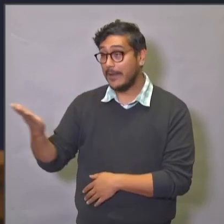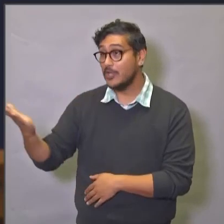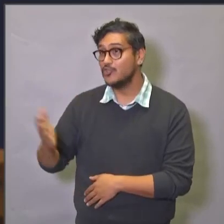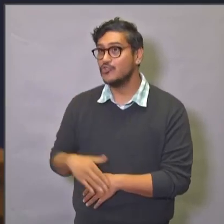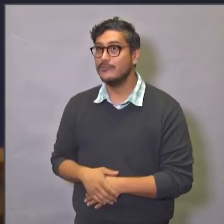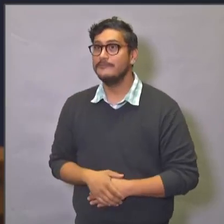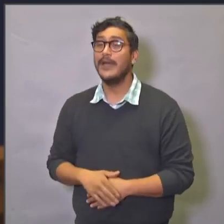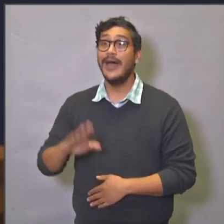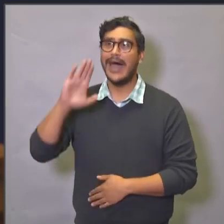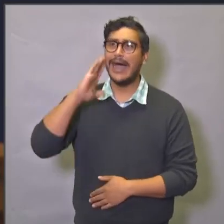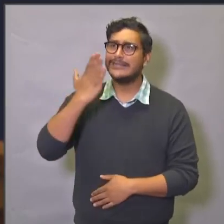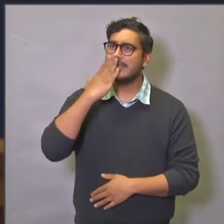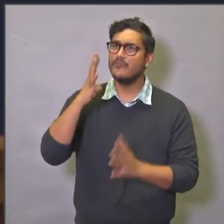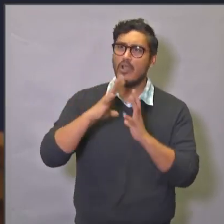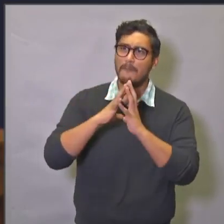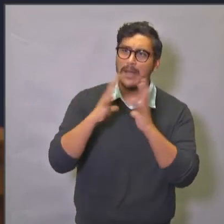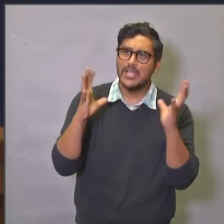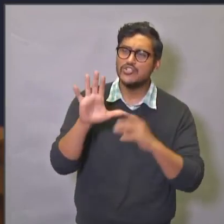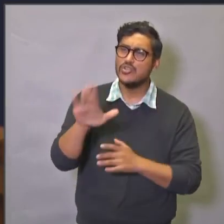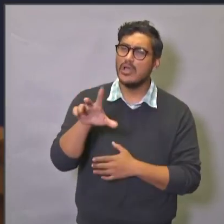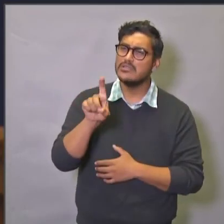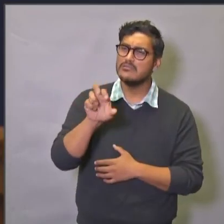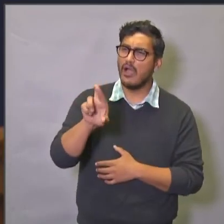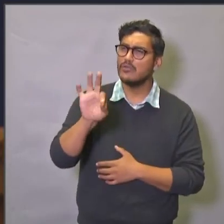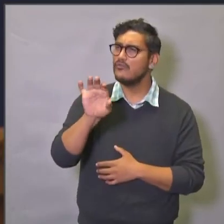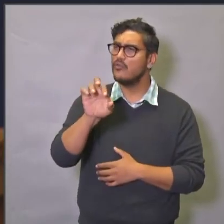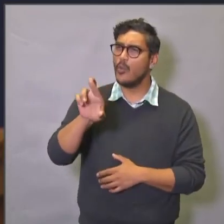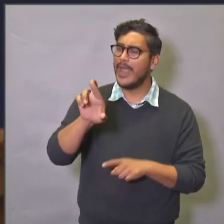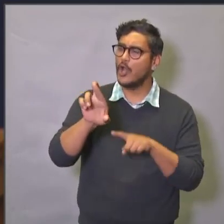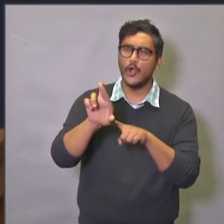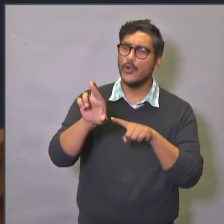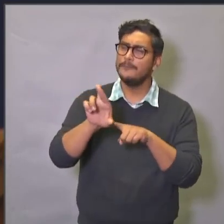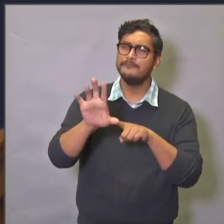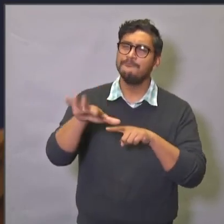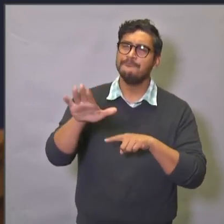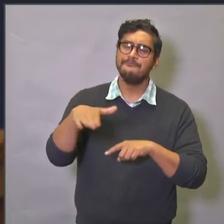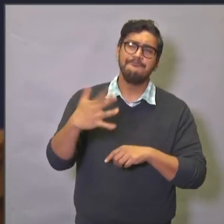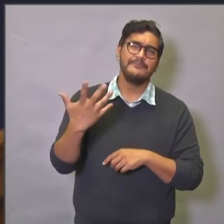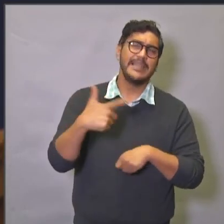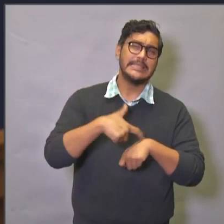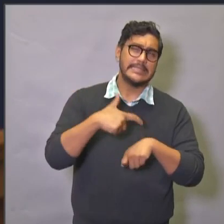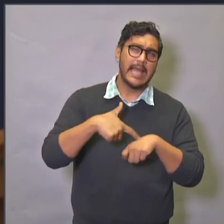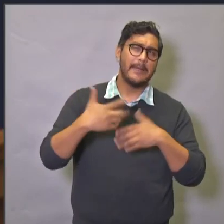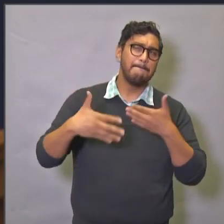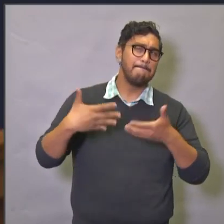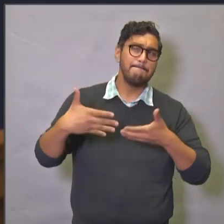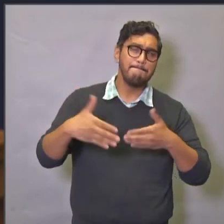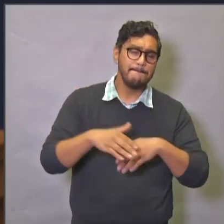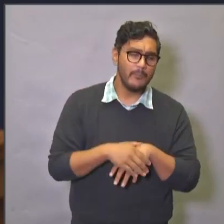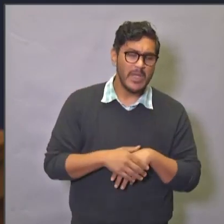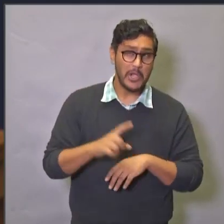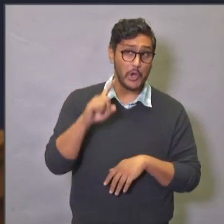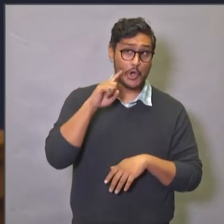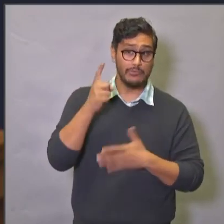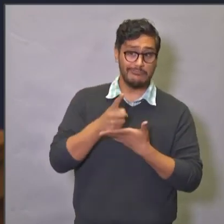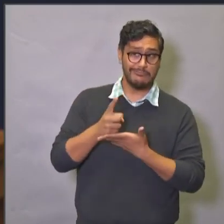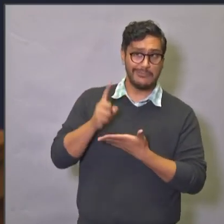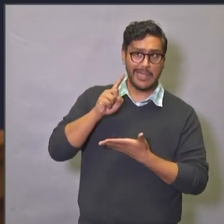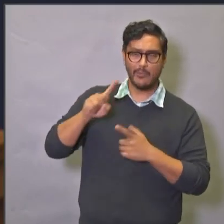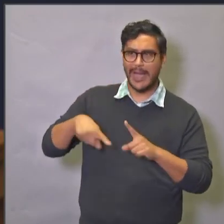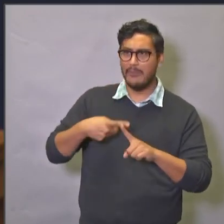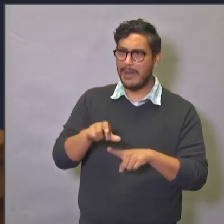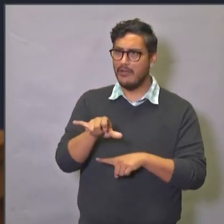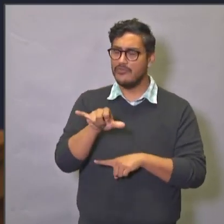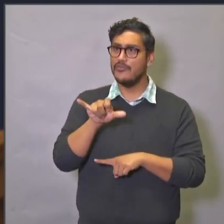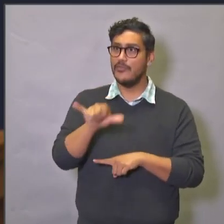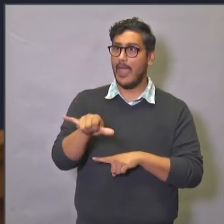you very much. Dr. Ferrer, give us some time context here. We heard the alarming news last week about our effective